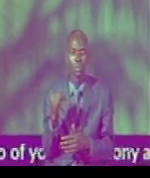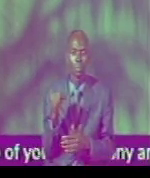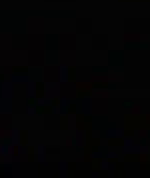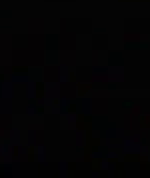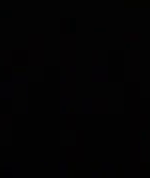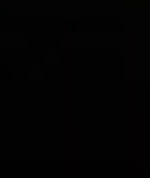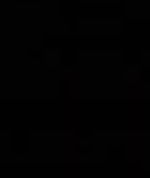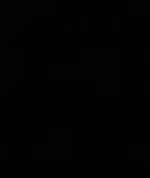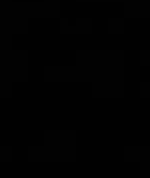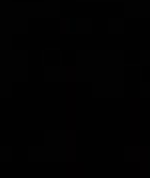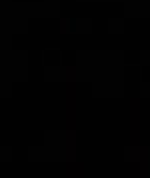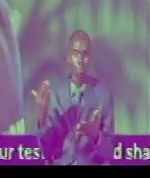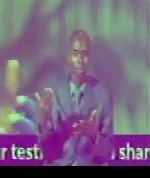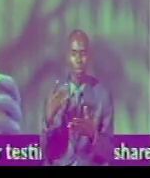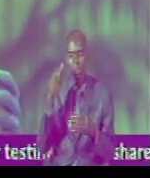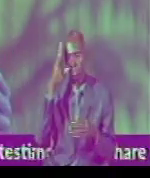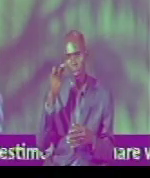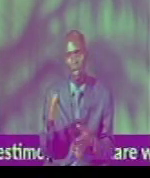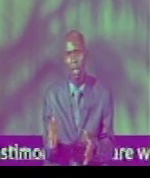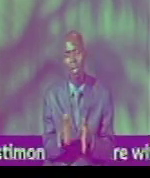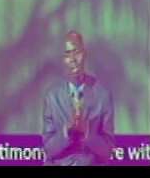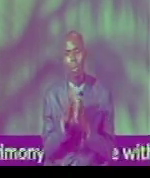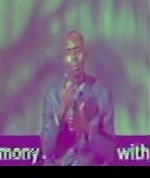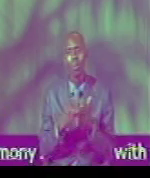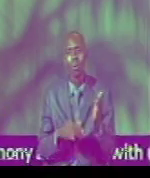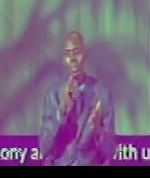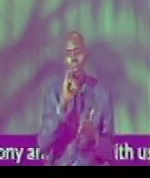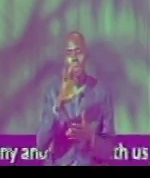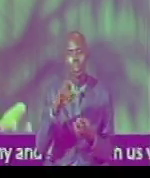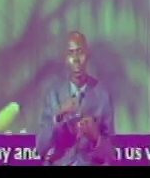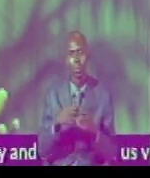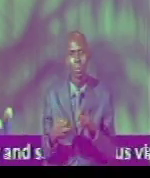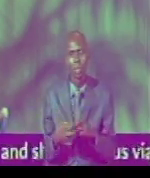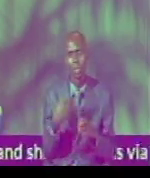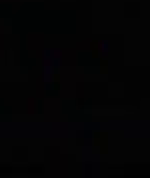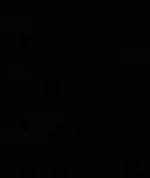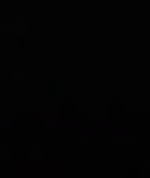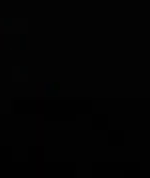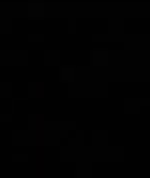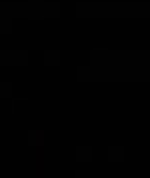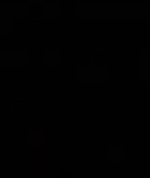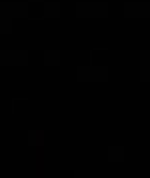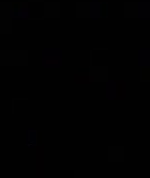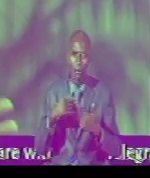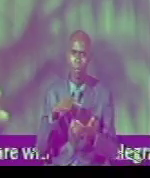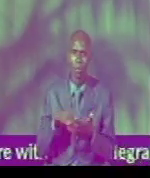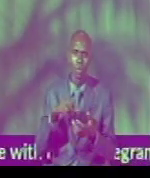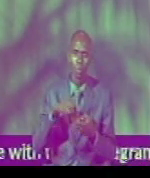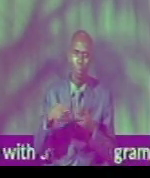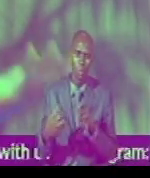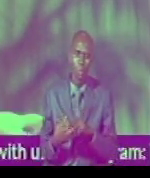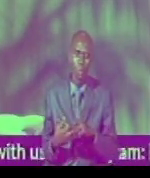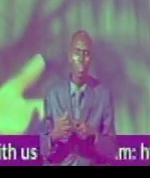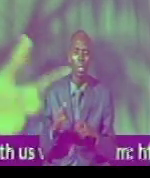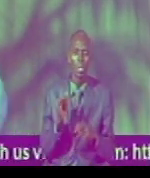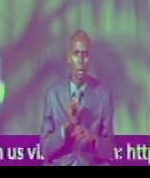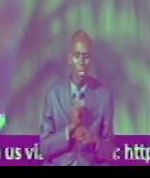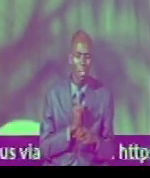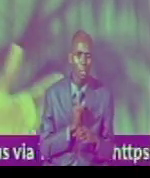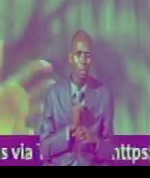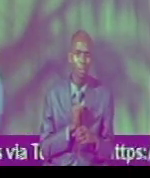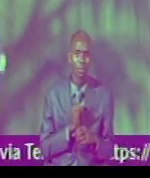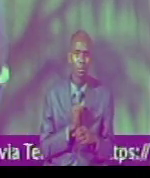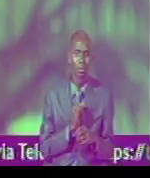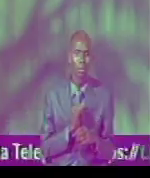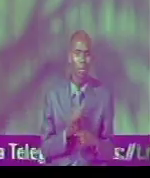he now asked me, what is your problem? I said, I've been having this problem, and I run to people, they wouldn't tell me